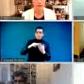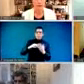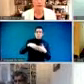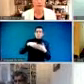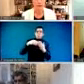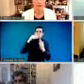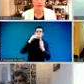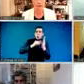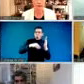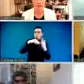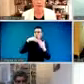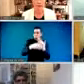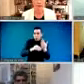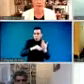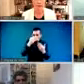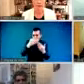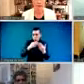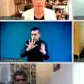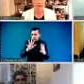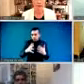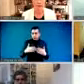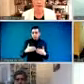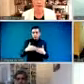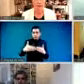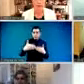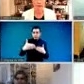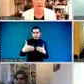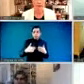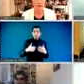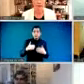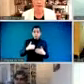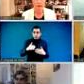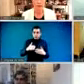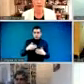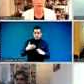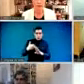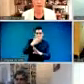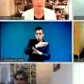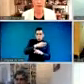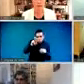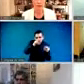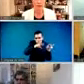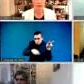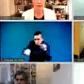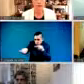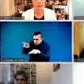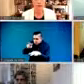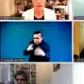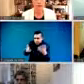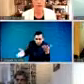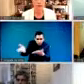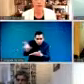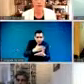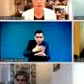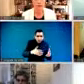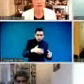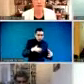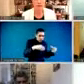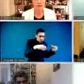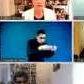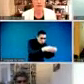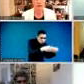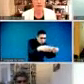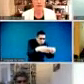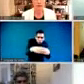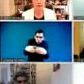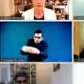with the rest of the teams. We are trying to innovate with each other. We're trying to give each other permission to create change, to go out, find new